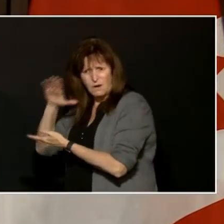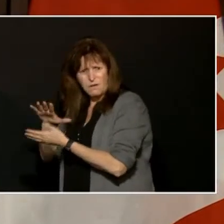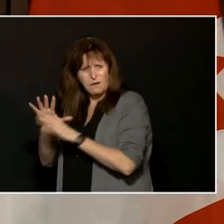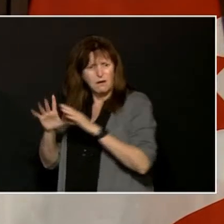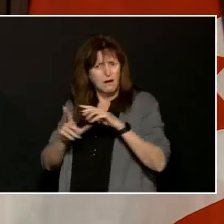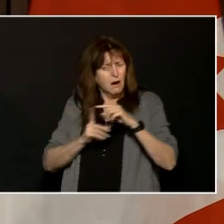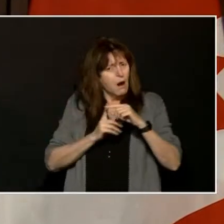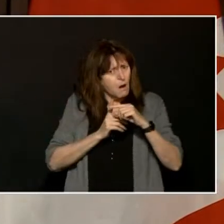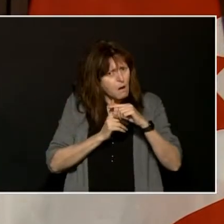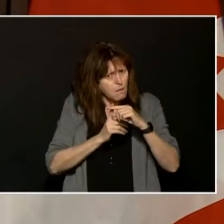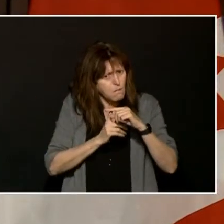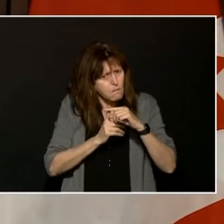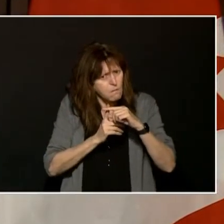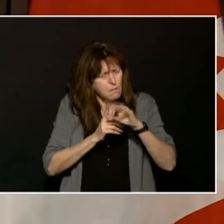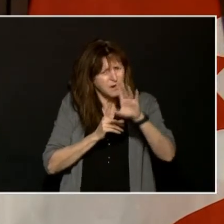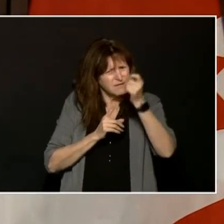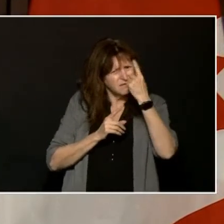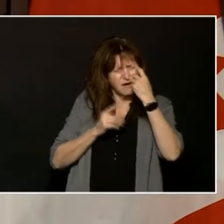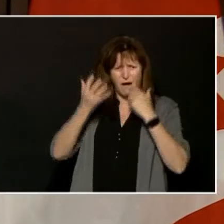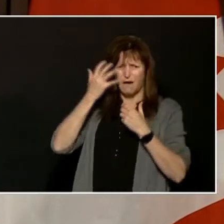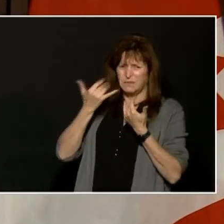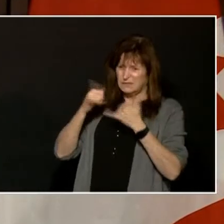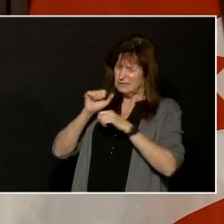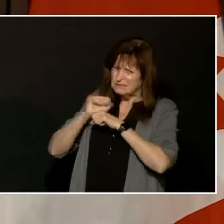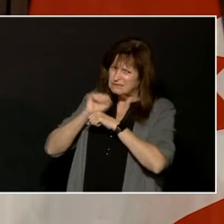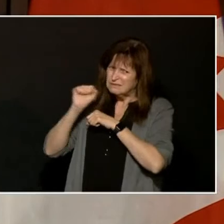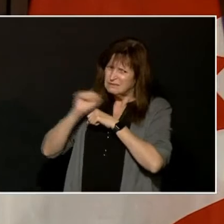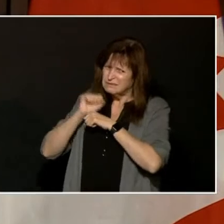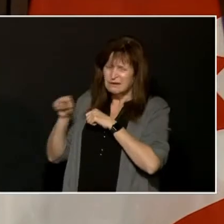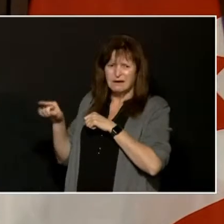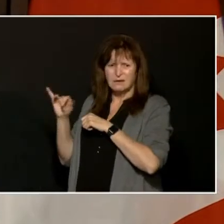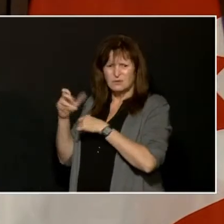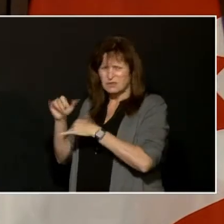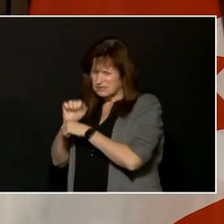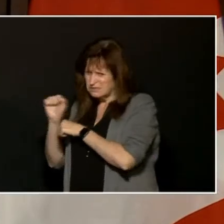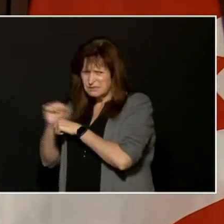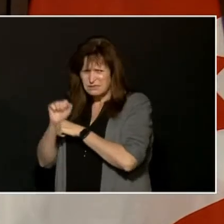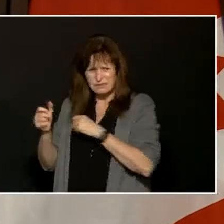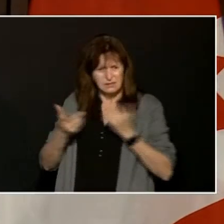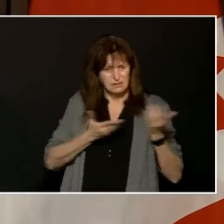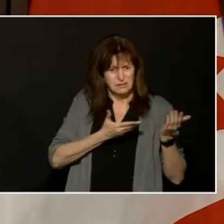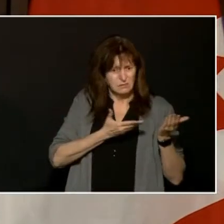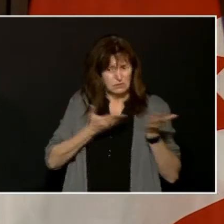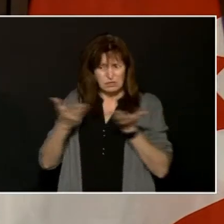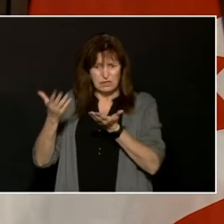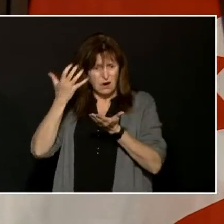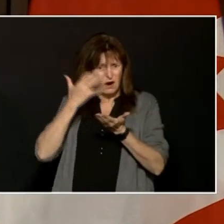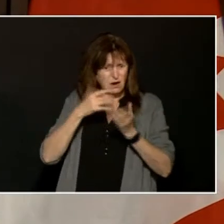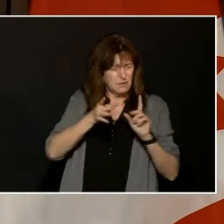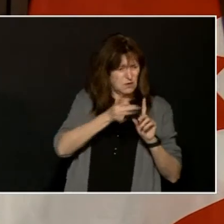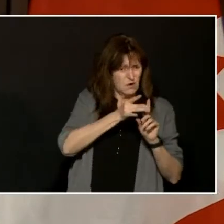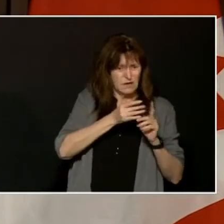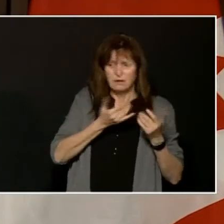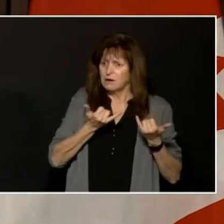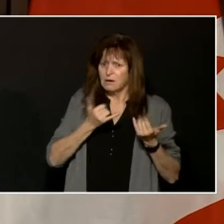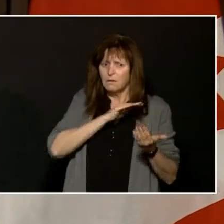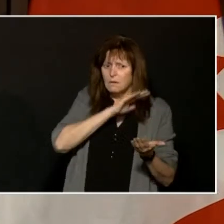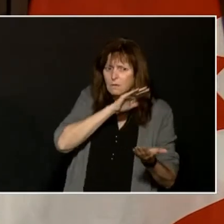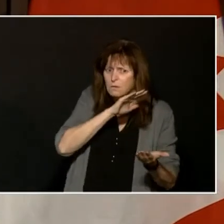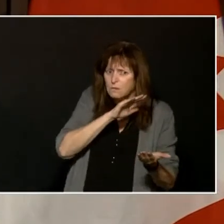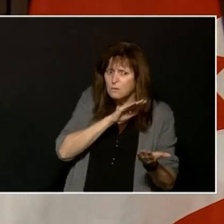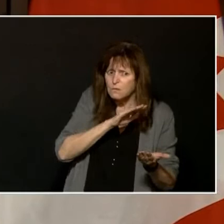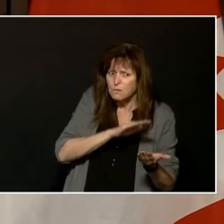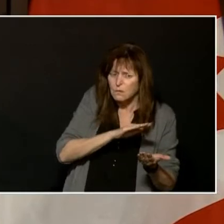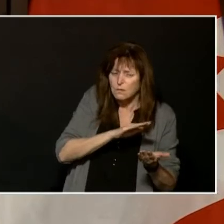strain. Hospitalizations are decreasing, but the number of people in hospital with COVID-19 has just dropped below the peak of